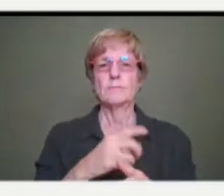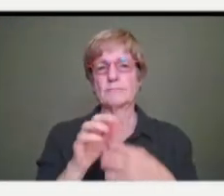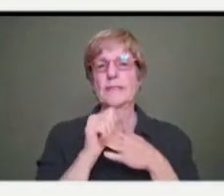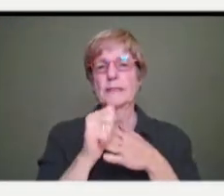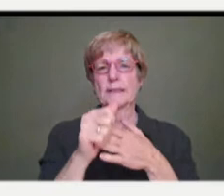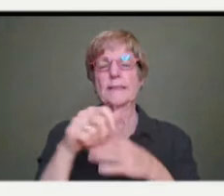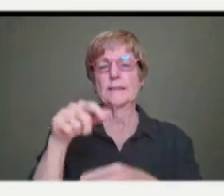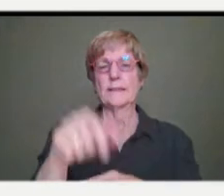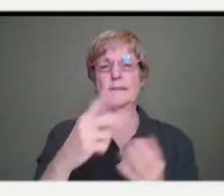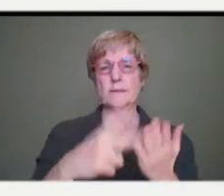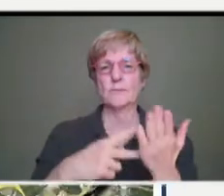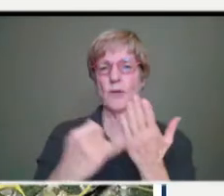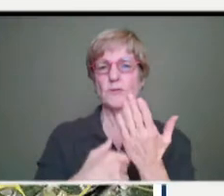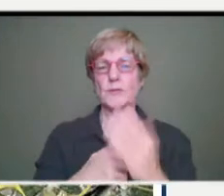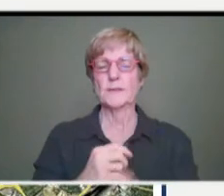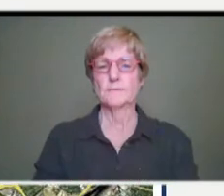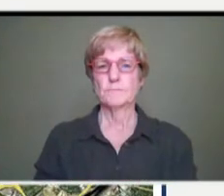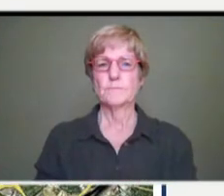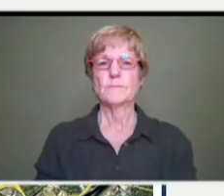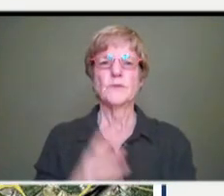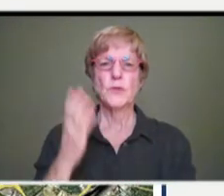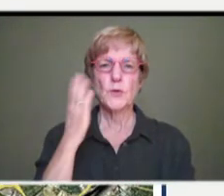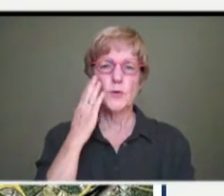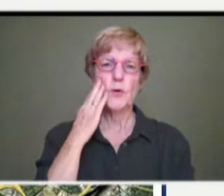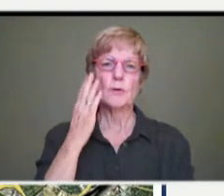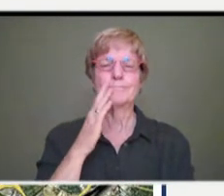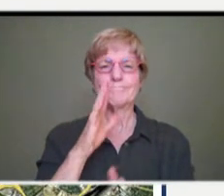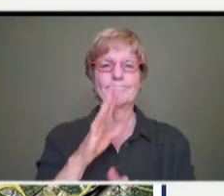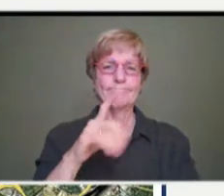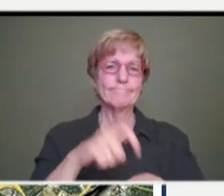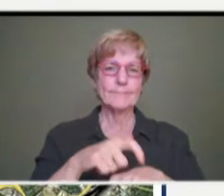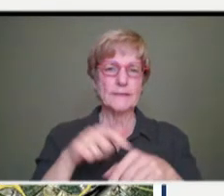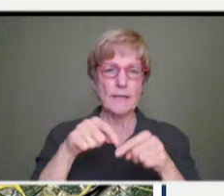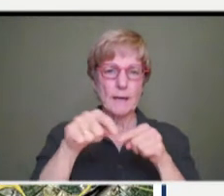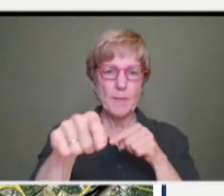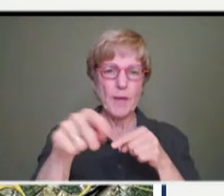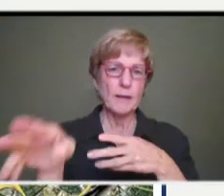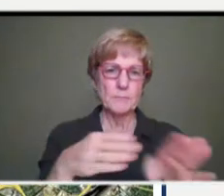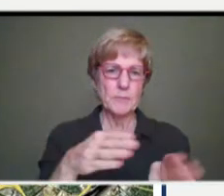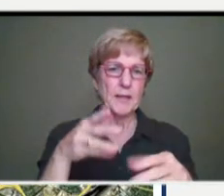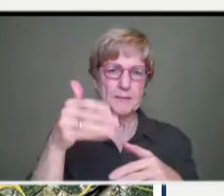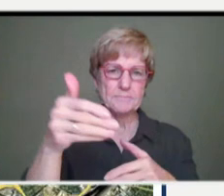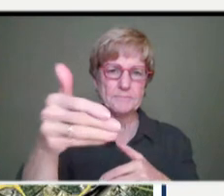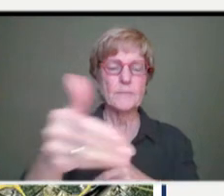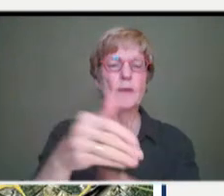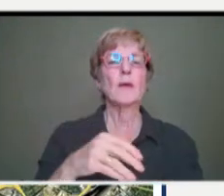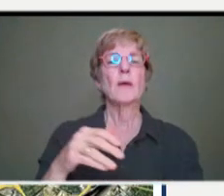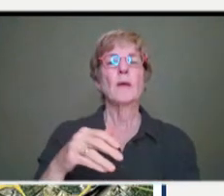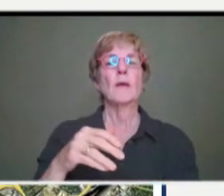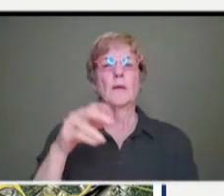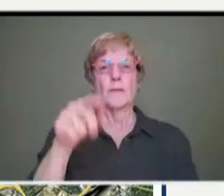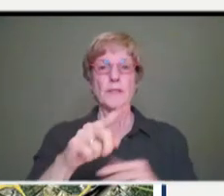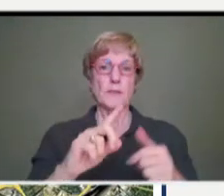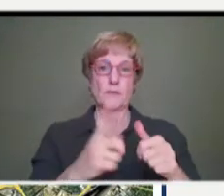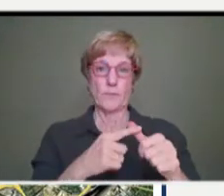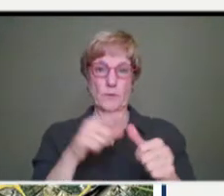specific project obviously you know the timeline don't you go through that so I think the biggest thing I'd like to kind of walk through first with this is is kind of where